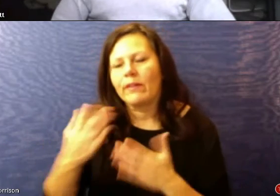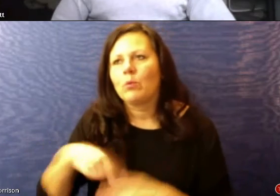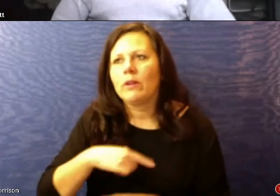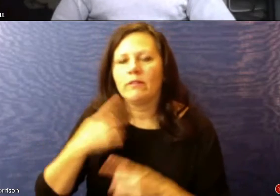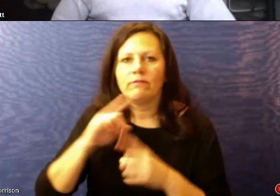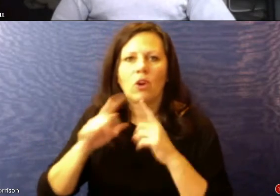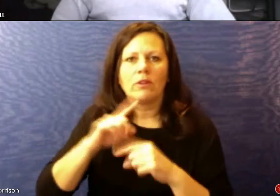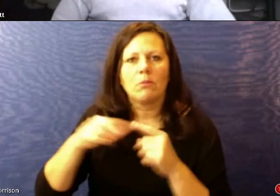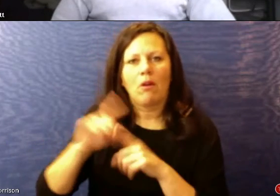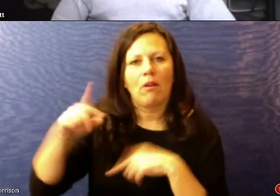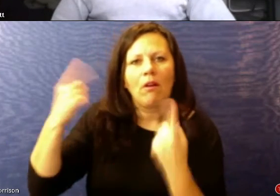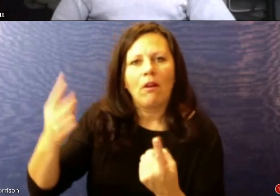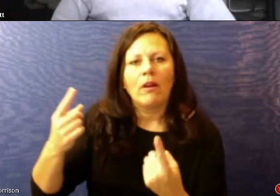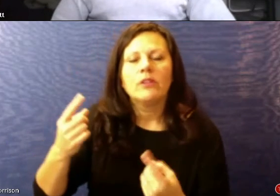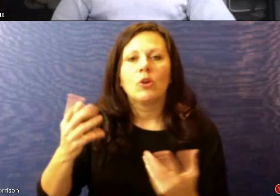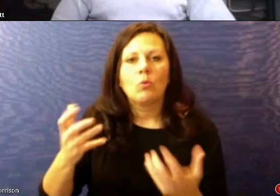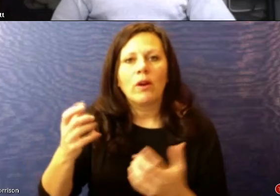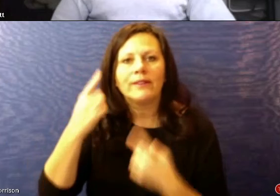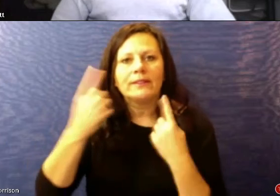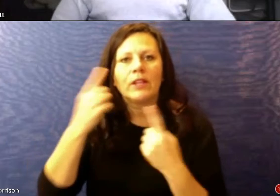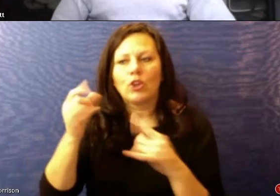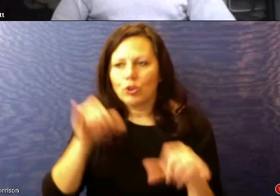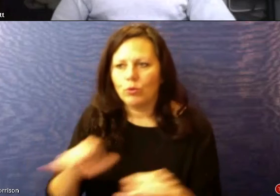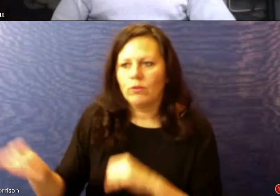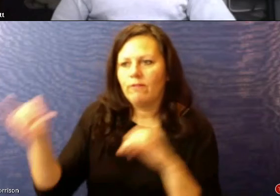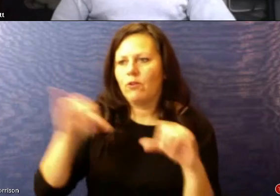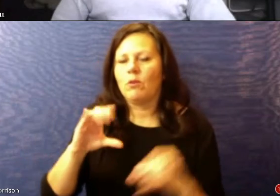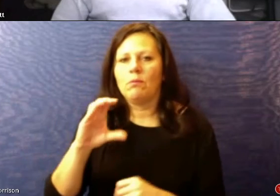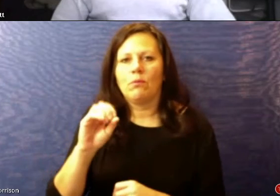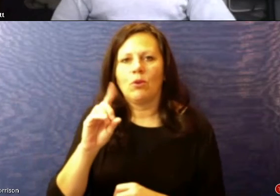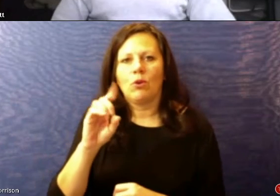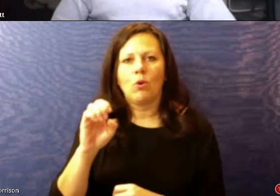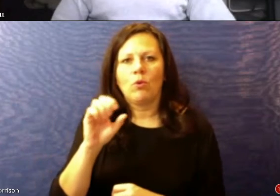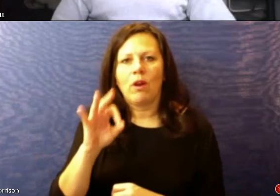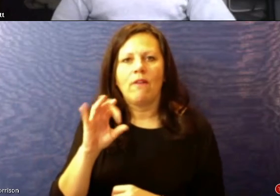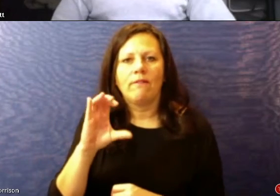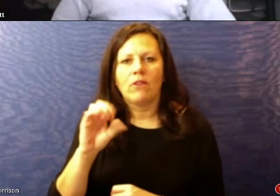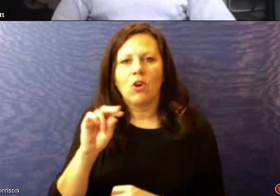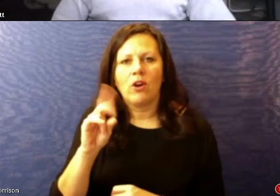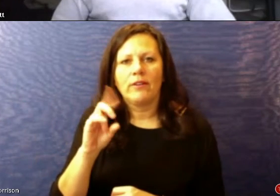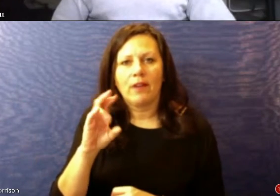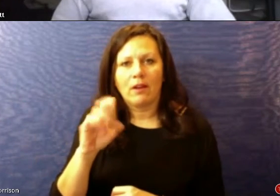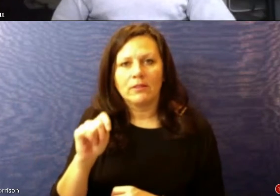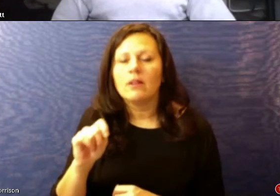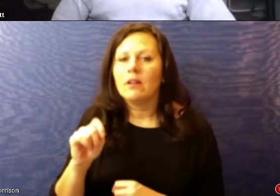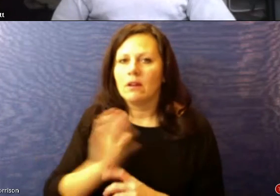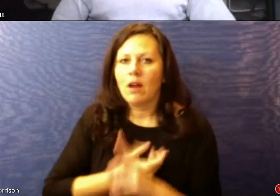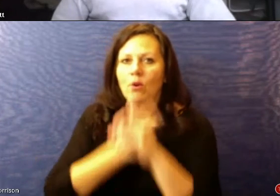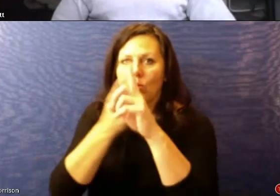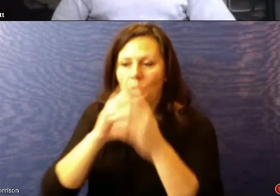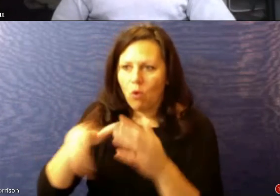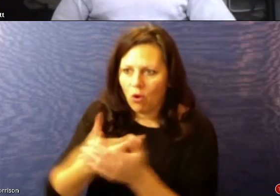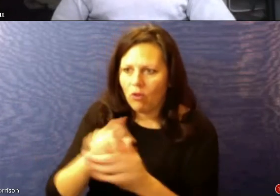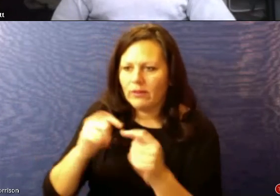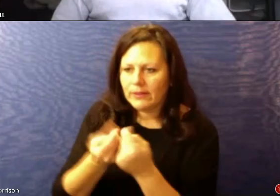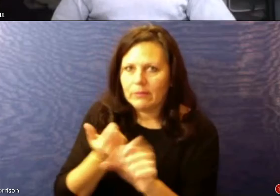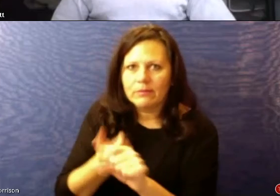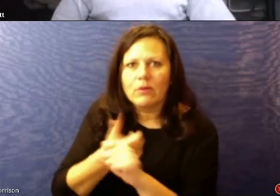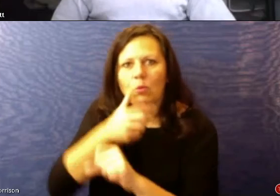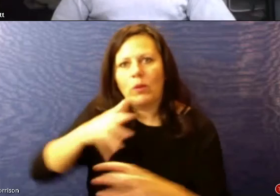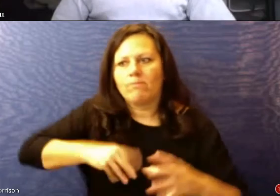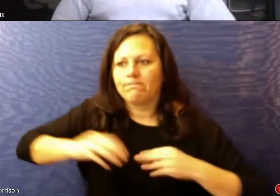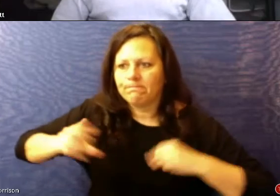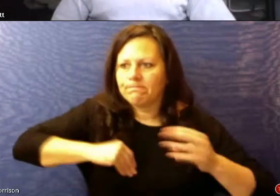is looking at a uniform code of conduct across that we hope all the teams will adopt. I mean, obviously each team is an independent entity,